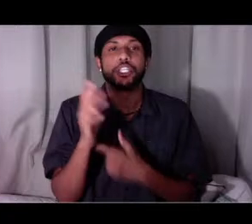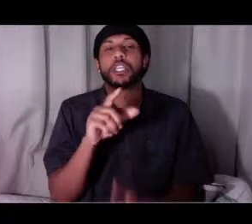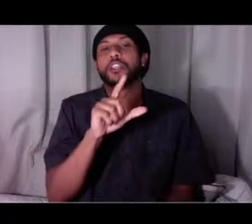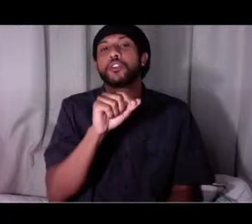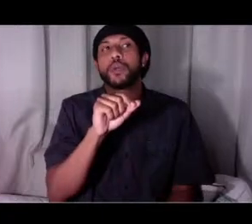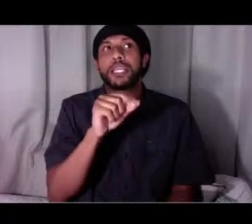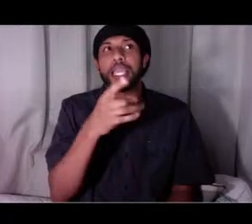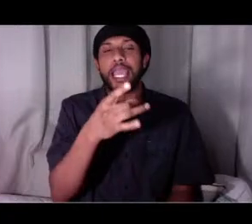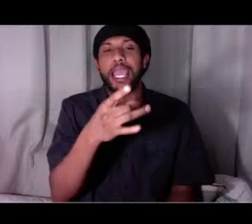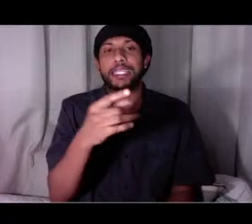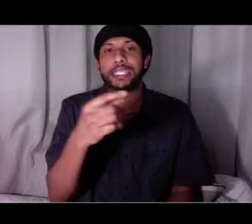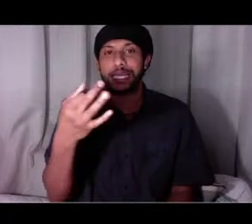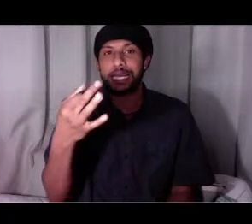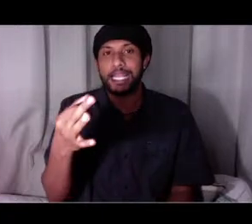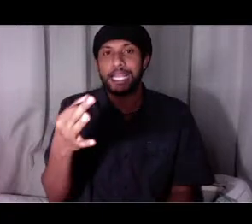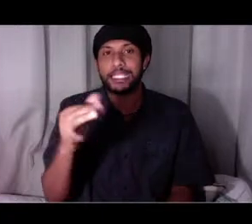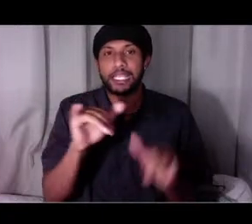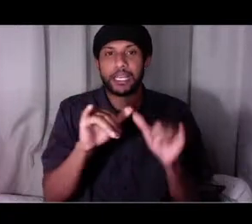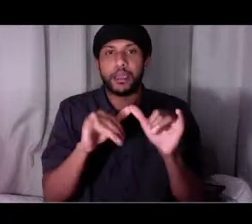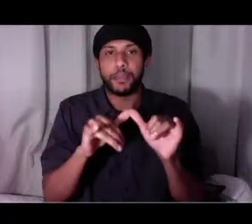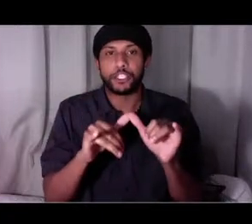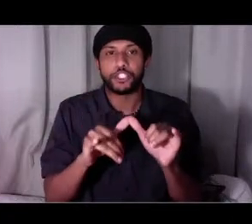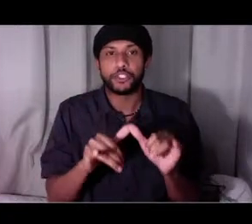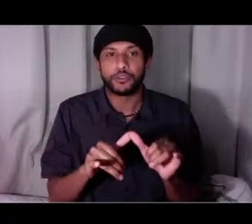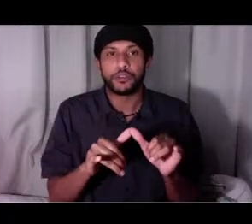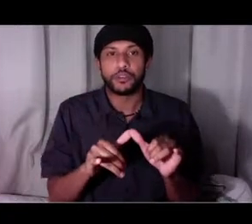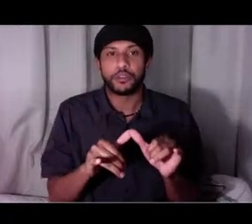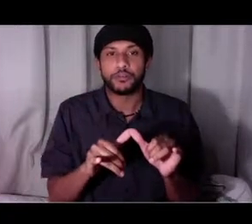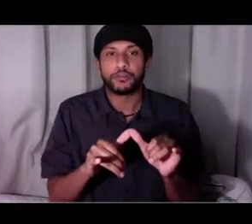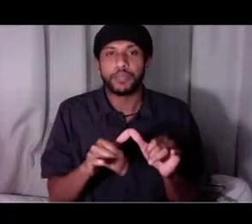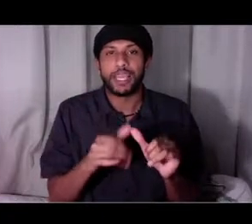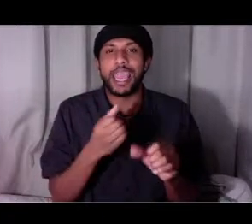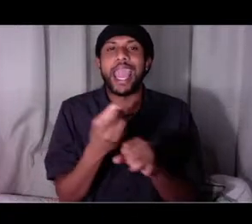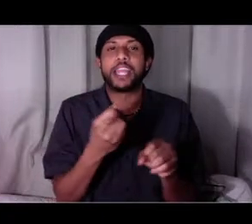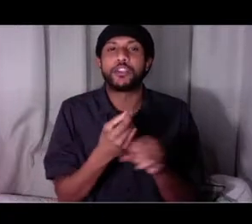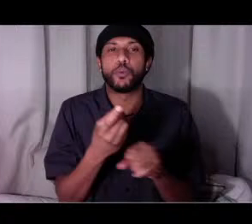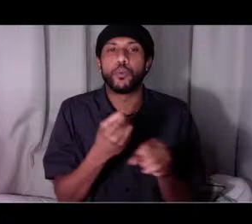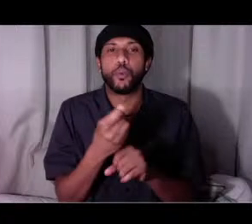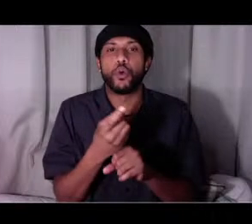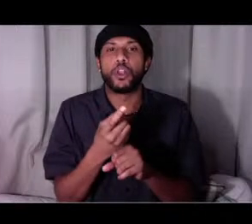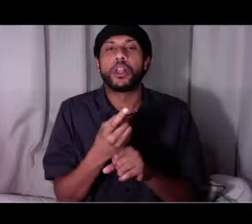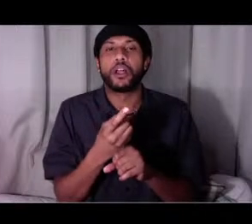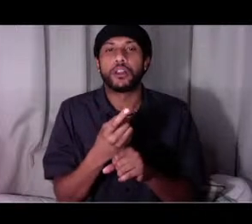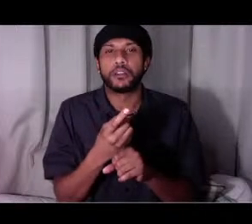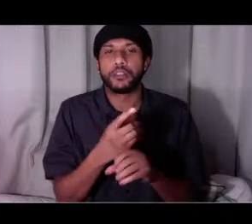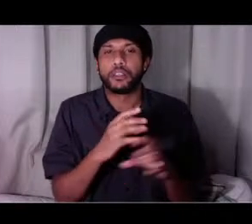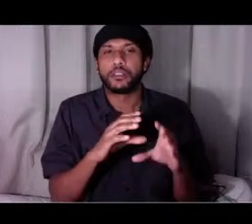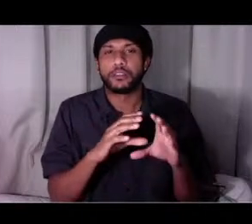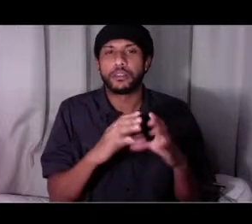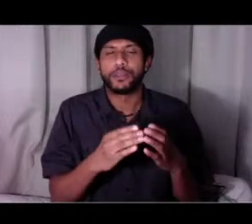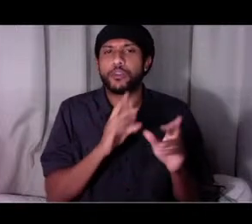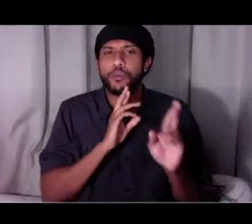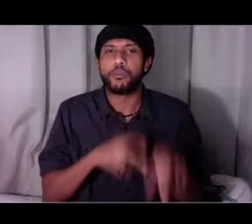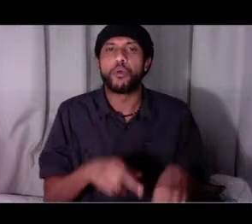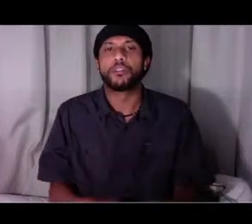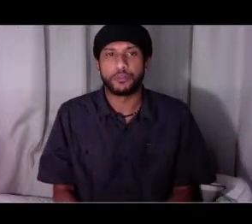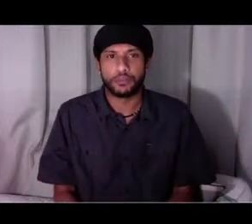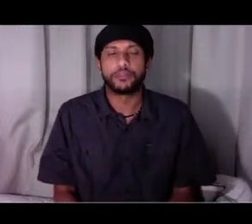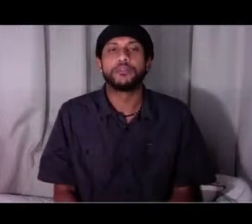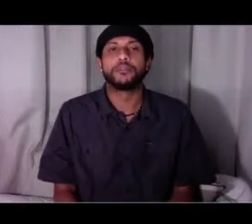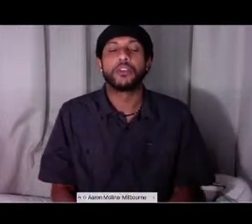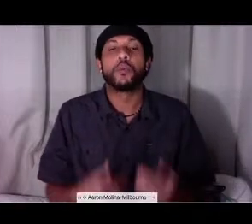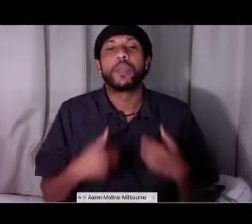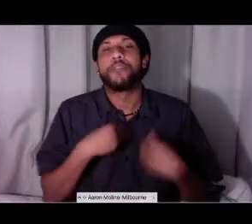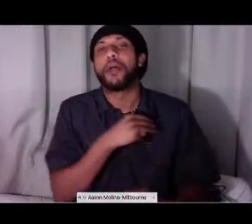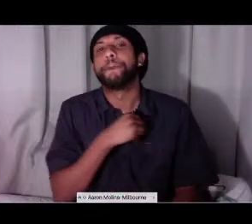201819 measure G citizens Bond oversight annual oversight committee annual report believe we do have a